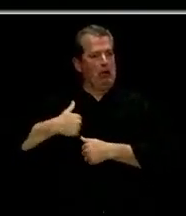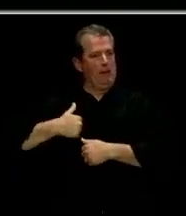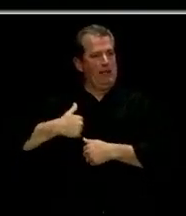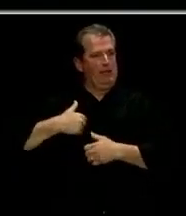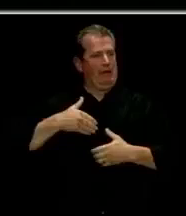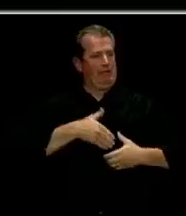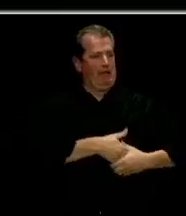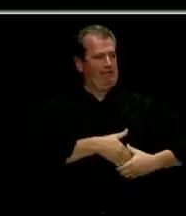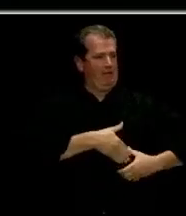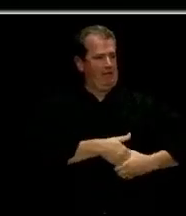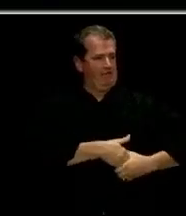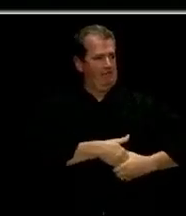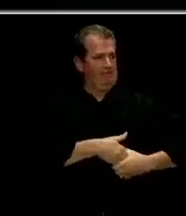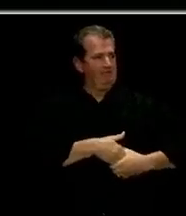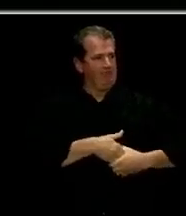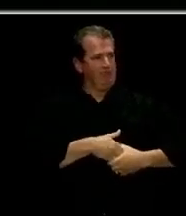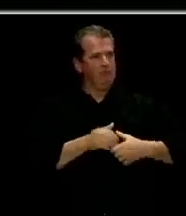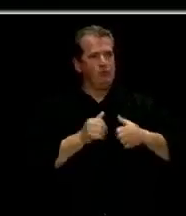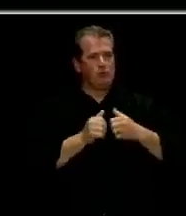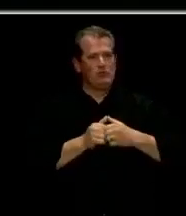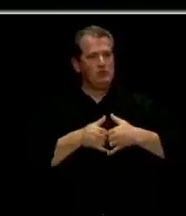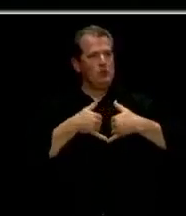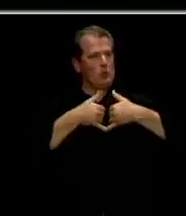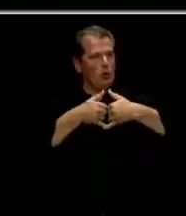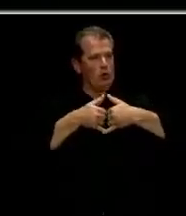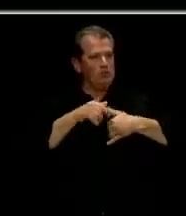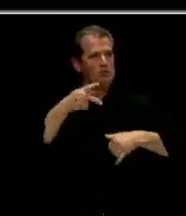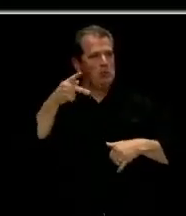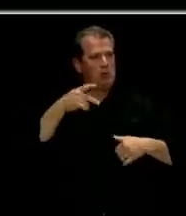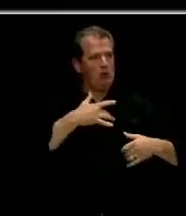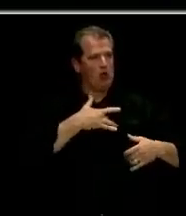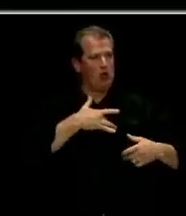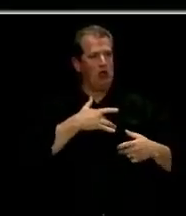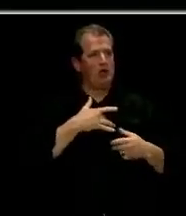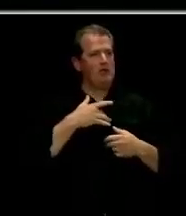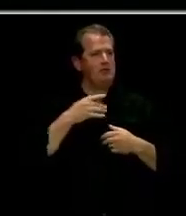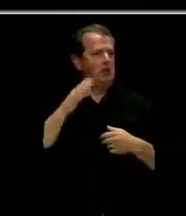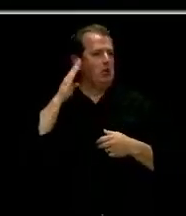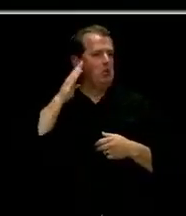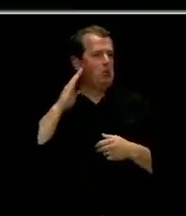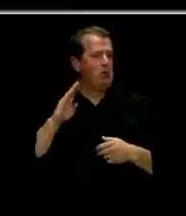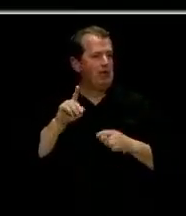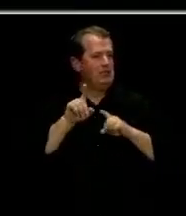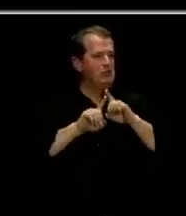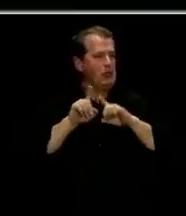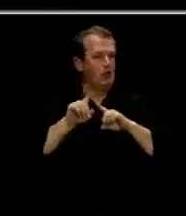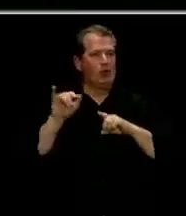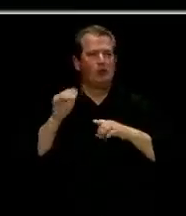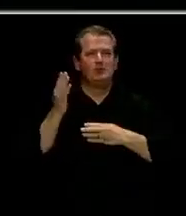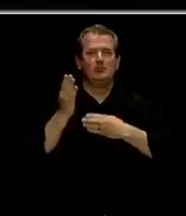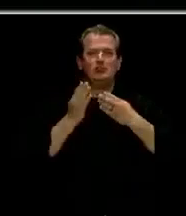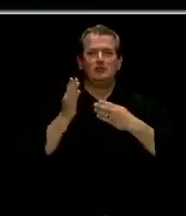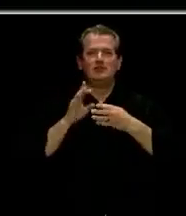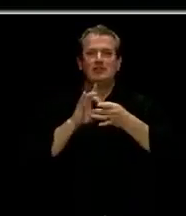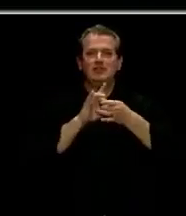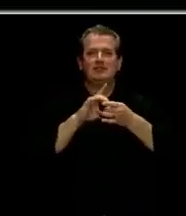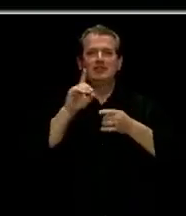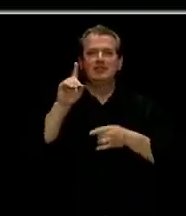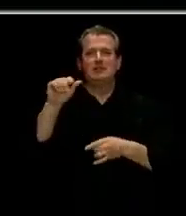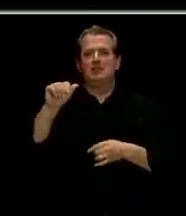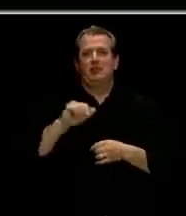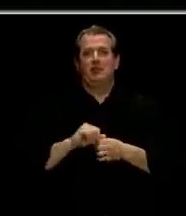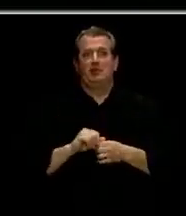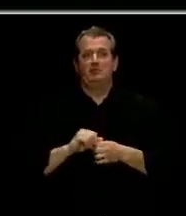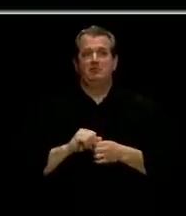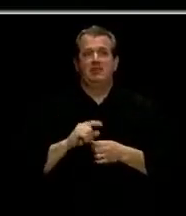Army and Navy, decorated, received the Purple Heart and the Bronze Star. he also had a service-connected disability that we